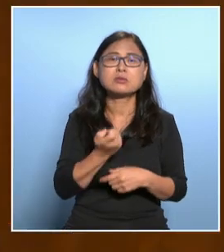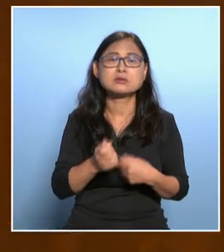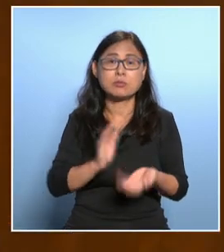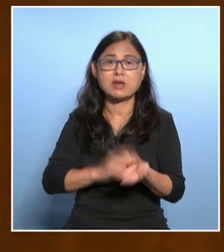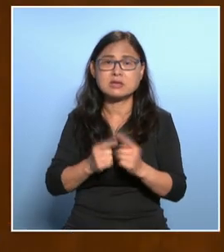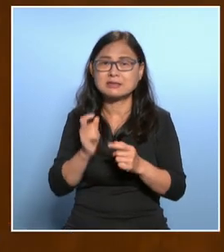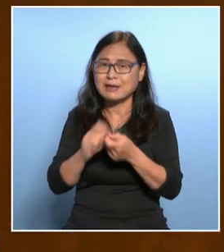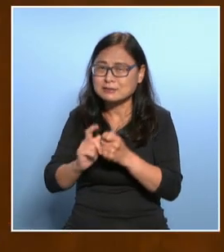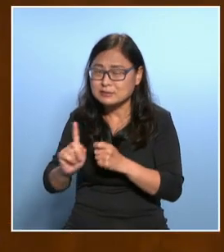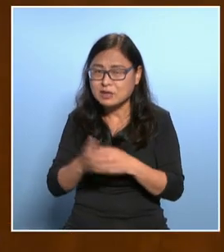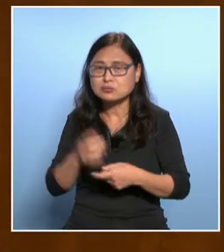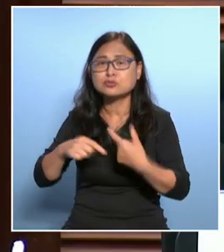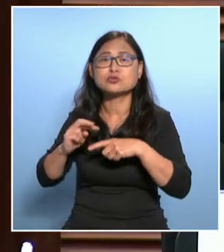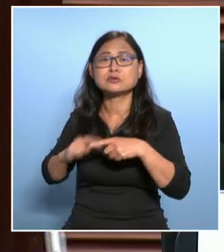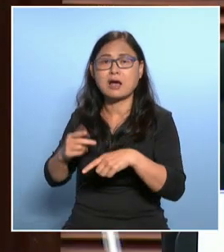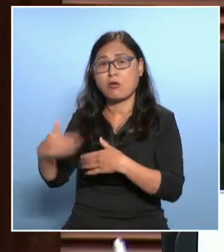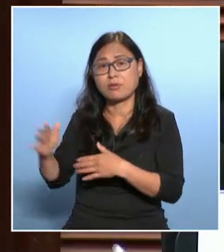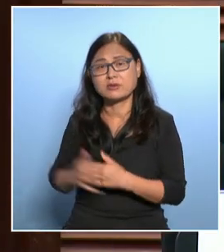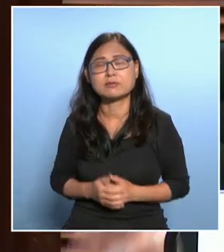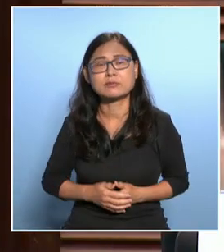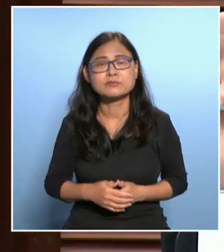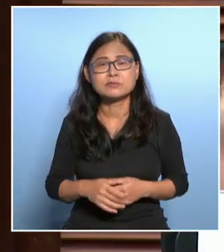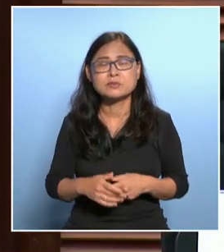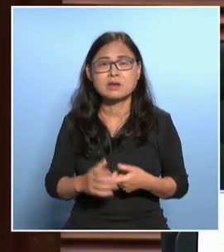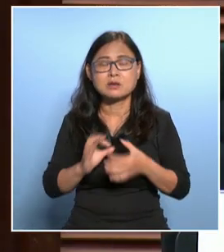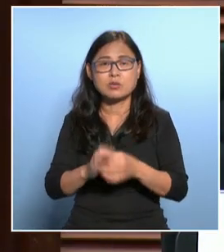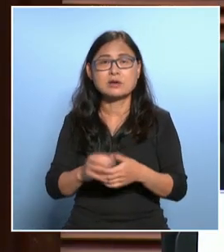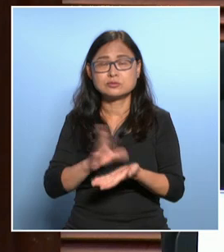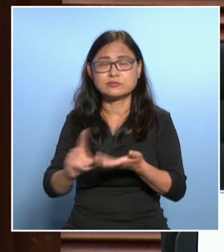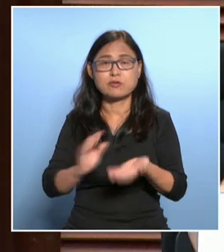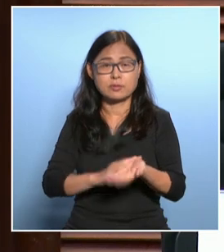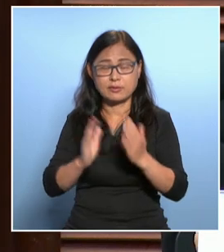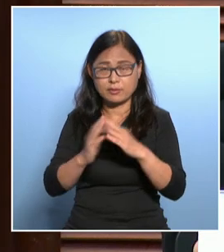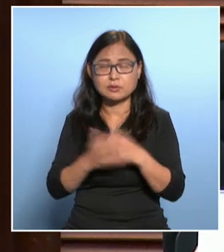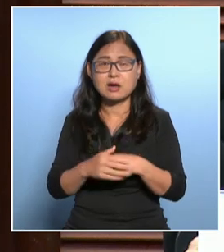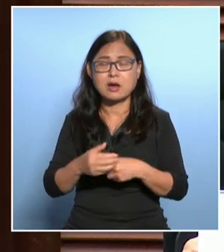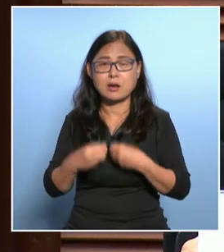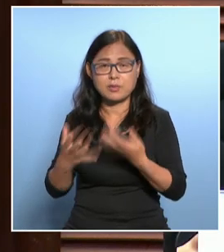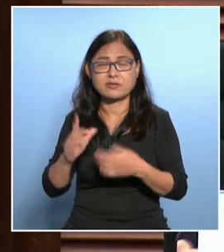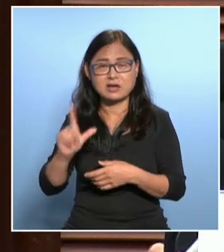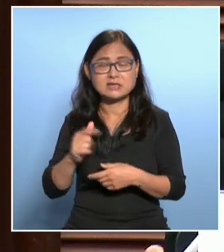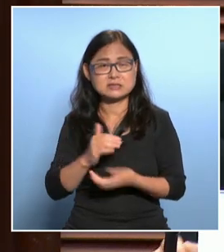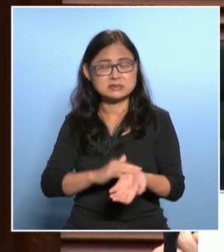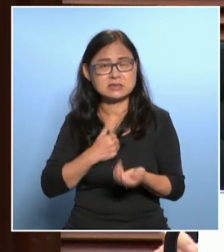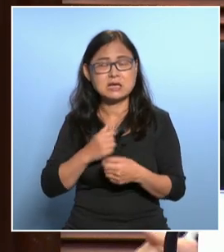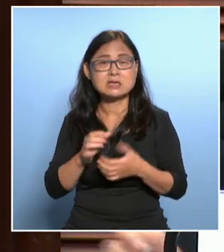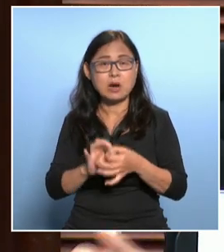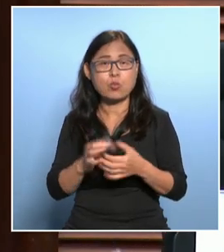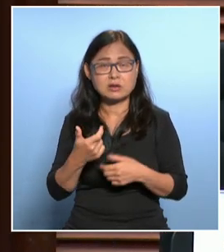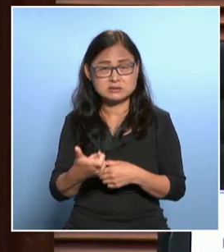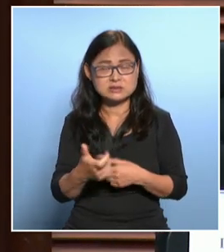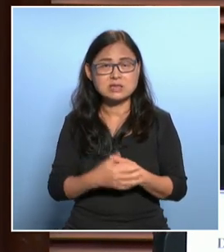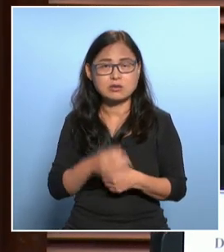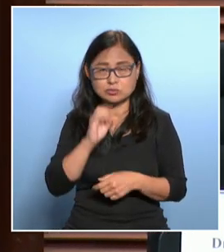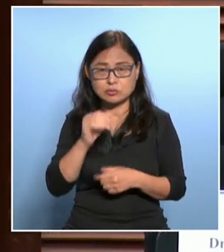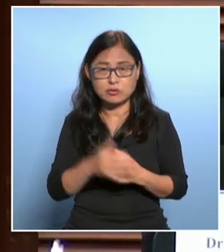So how can our colleagues better explain the situation to the patients? Under Secretary, on SOPC,